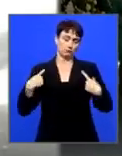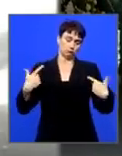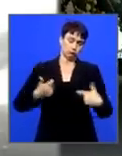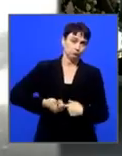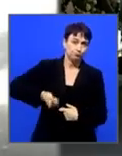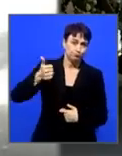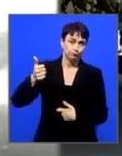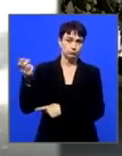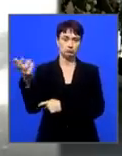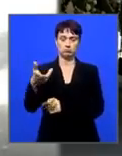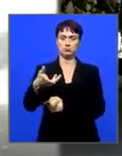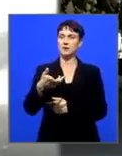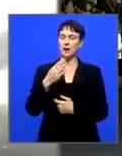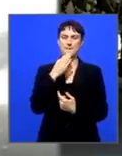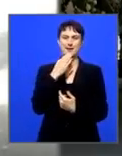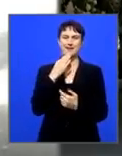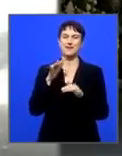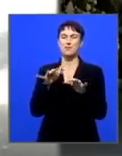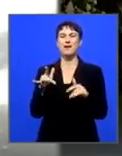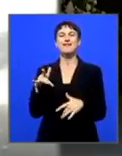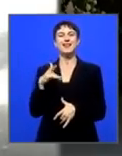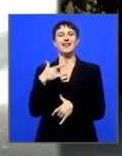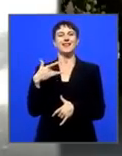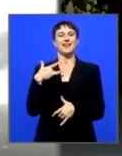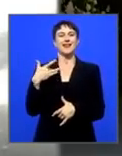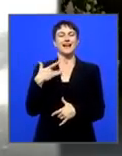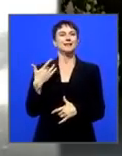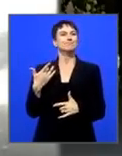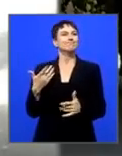and thereby giving people the impression